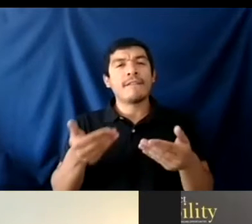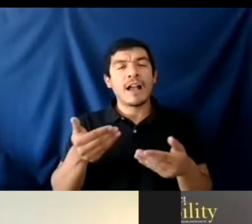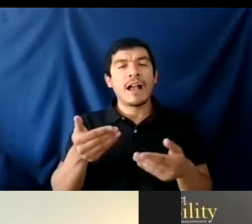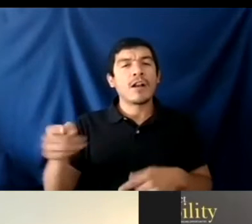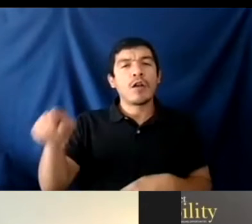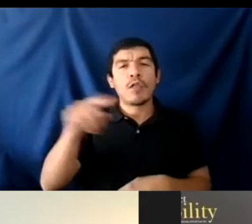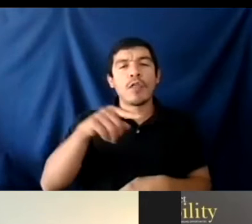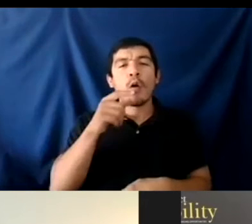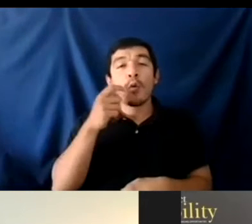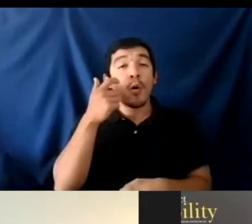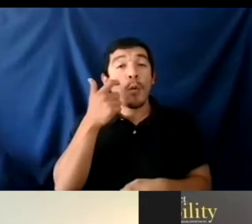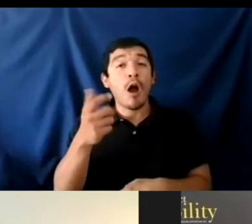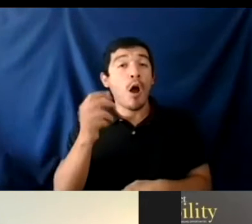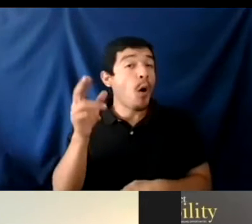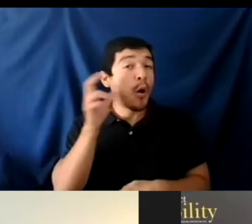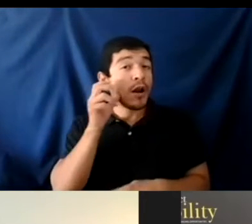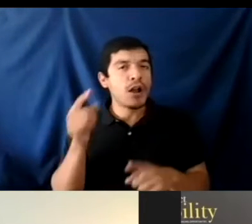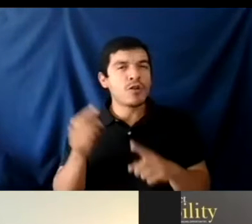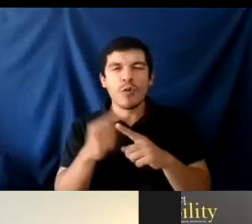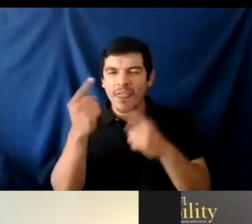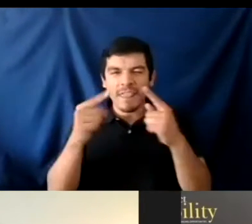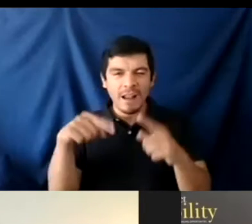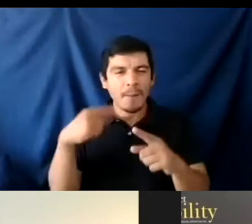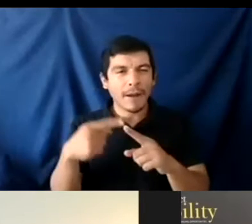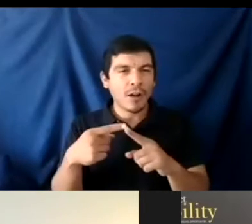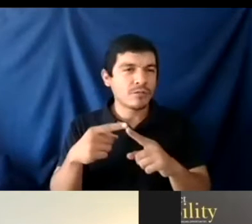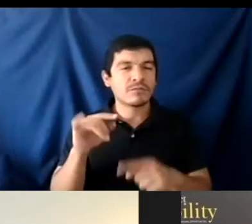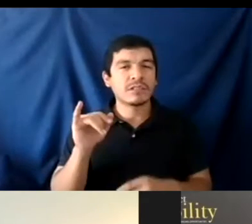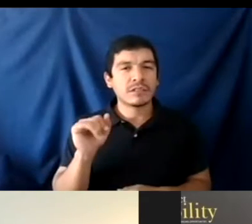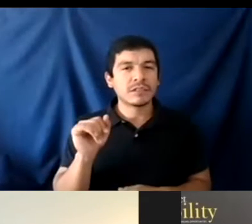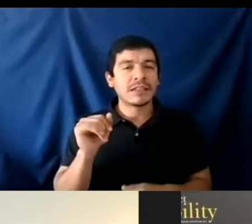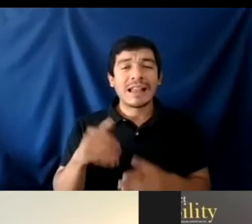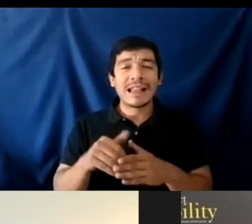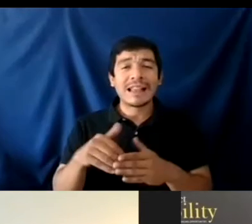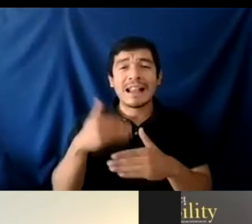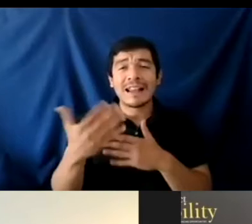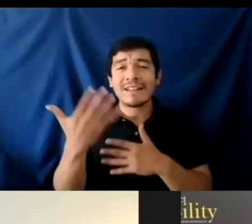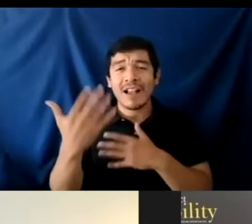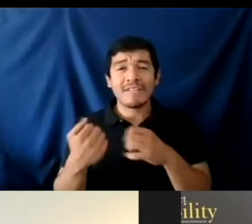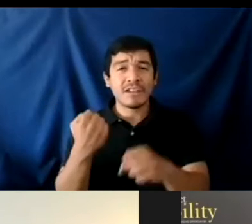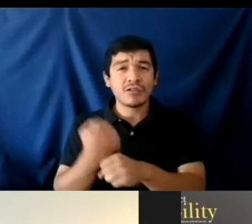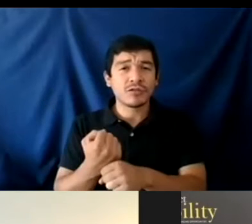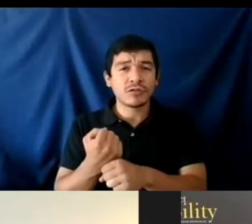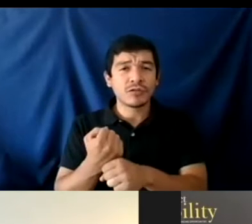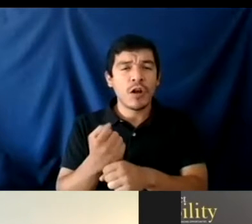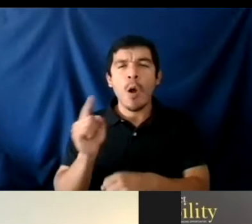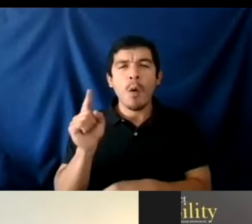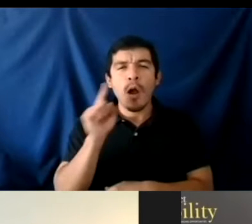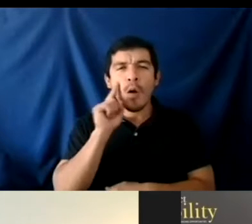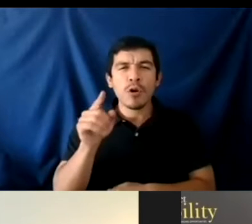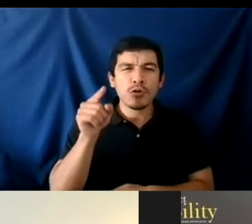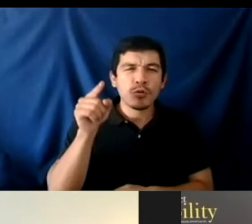are watching or listening to just think about is, in the next 5 years, where would you